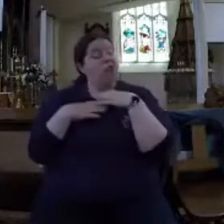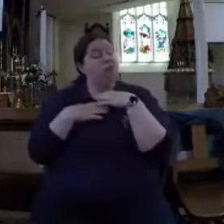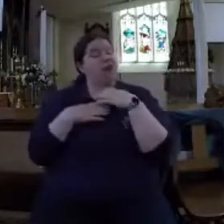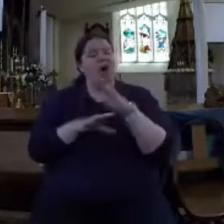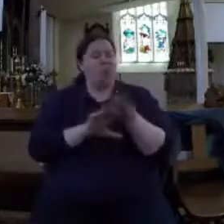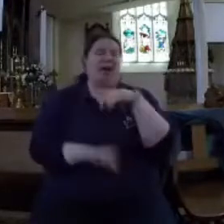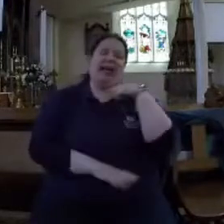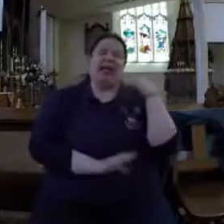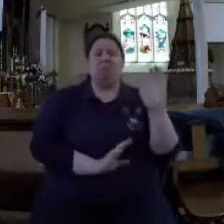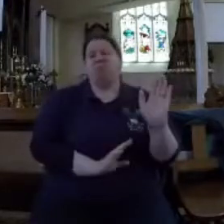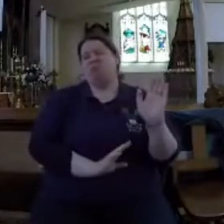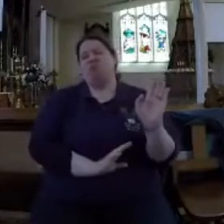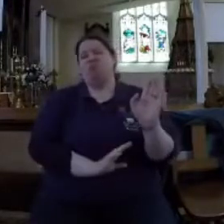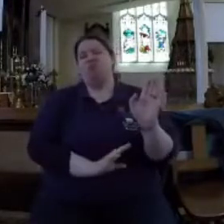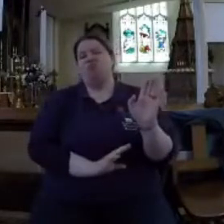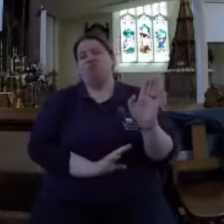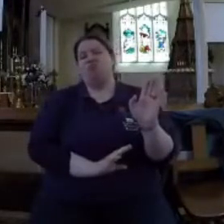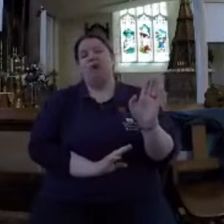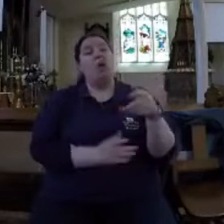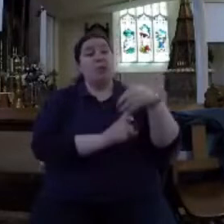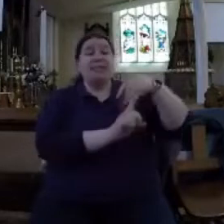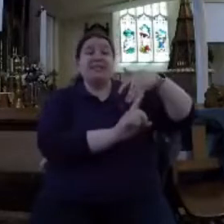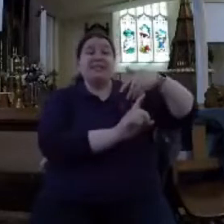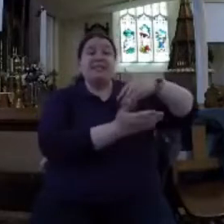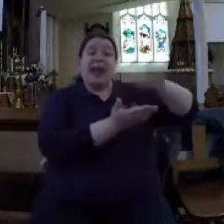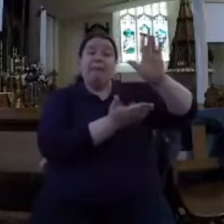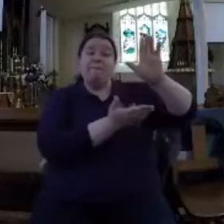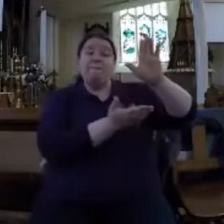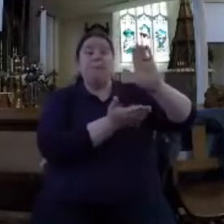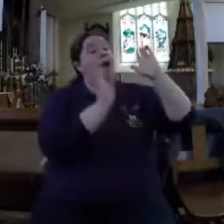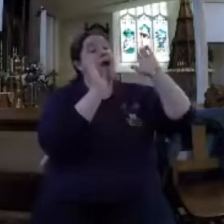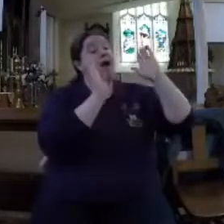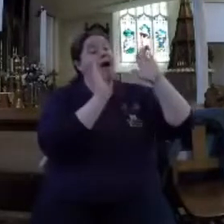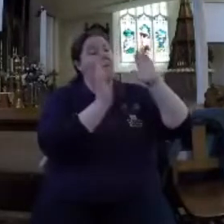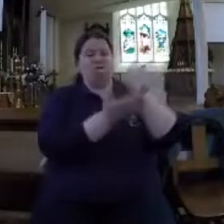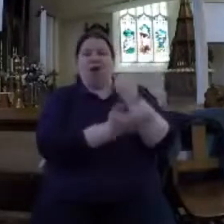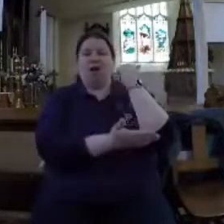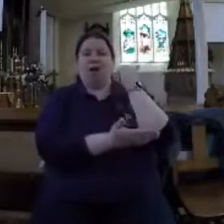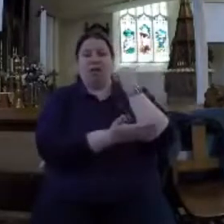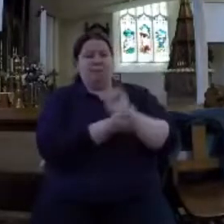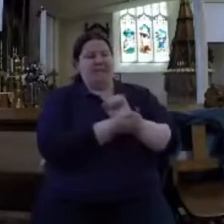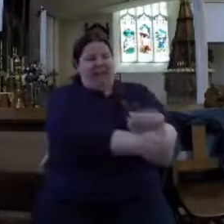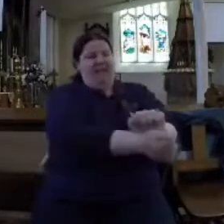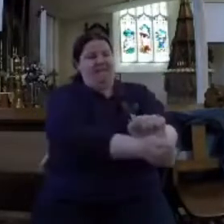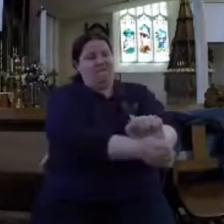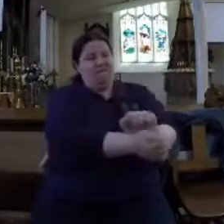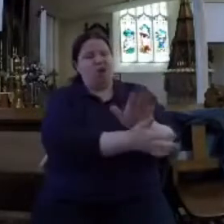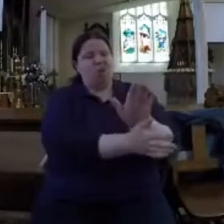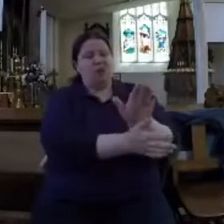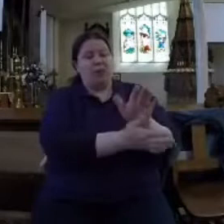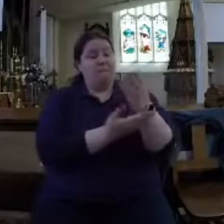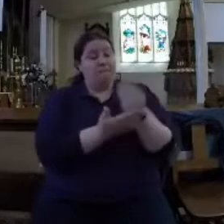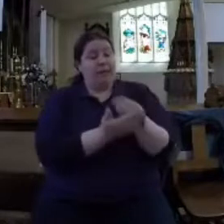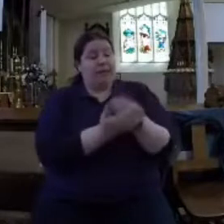of killing their brother, they'll just sell him into slavery. It's not so bad, right? And then they'd split the